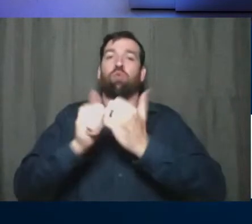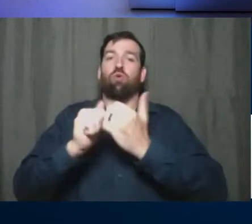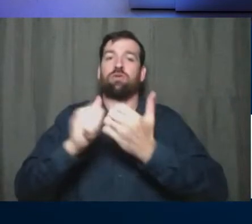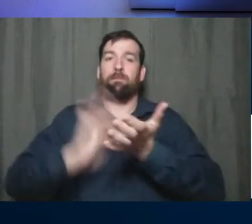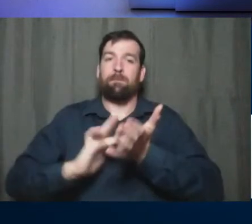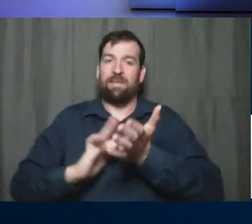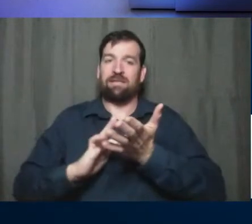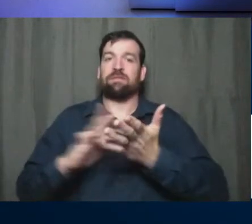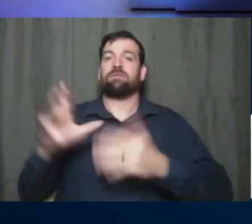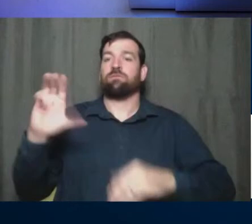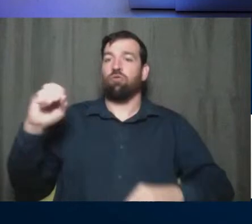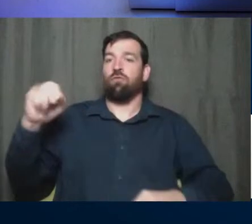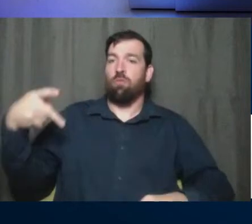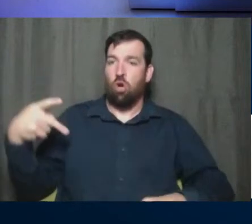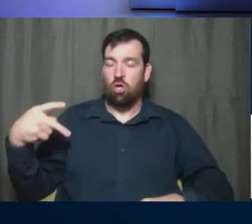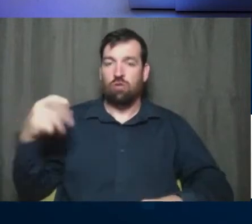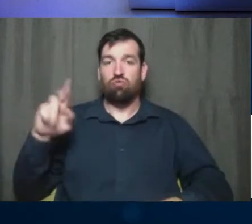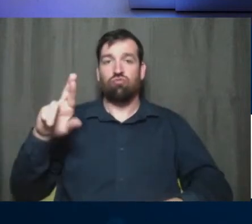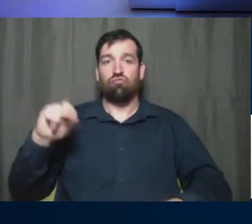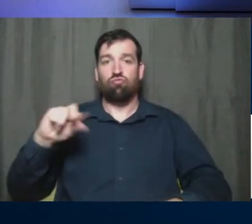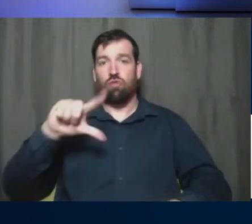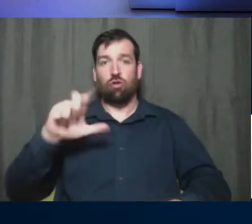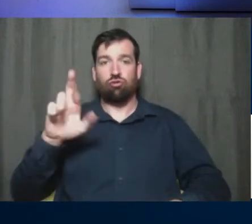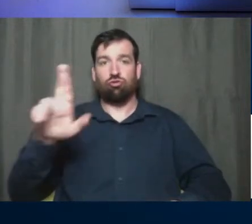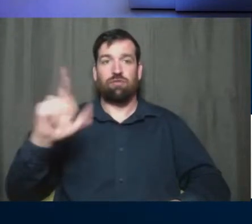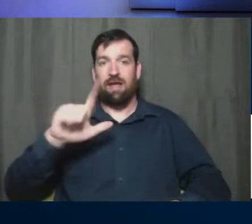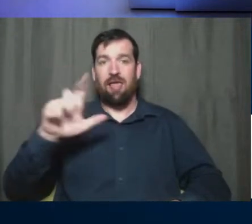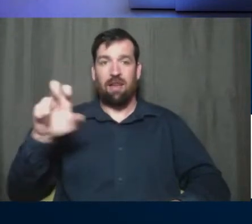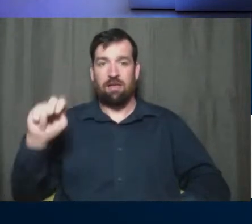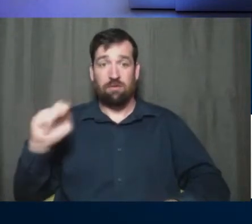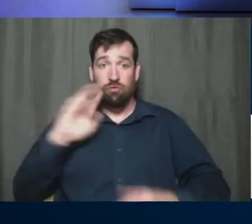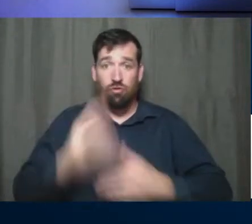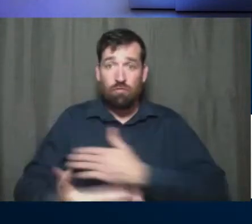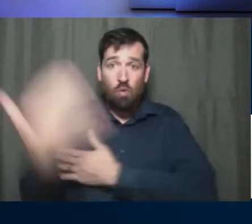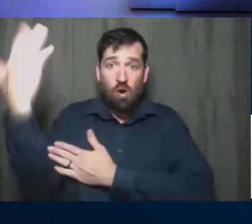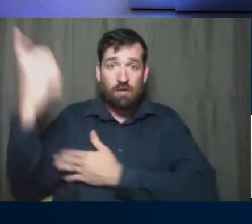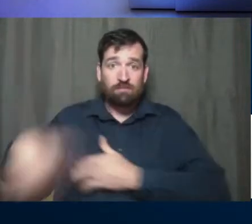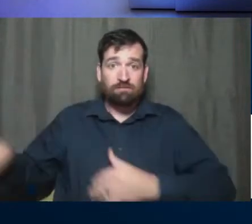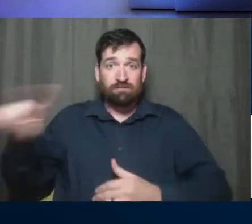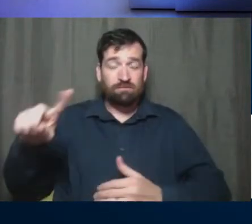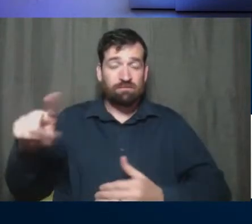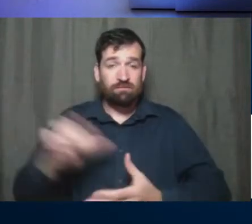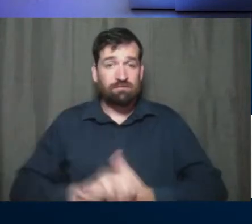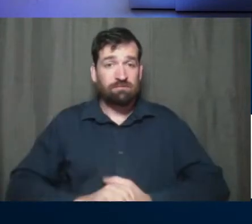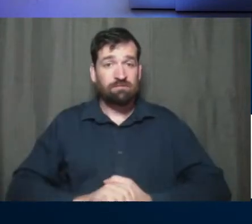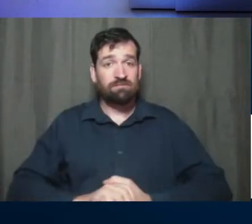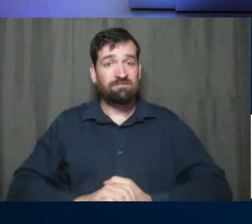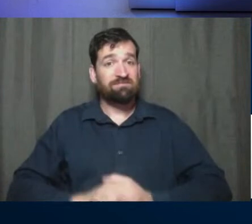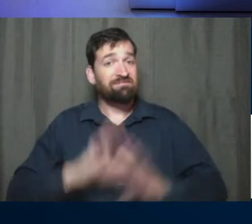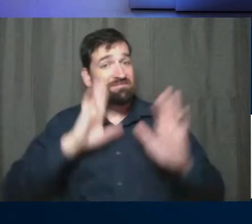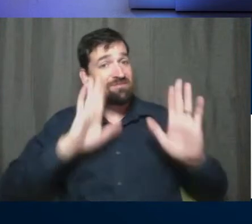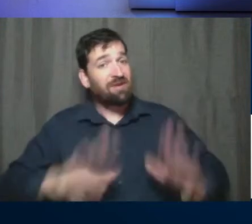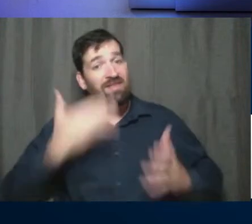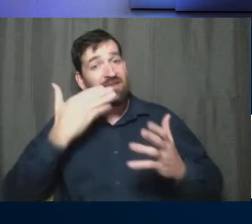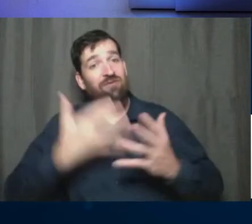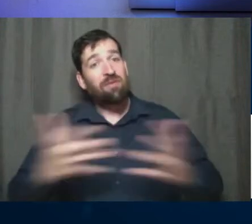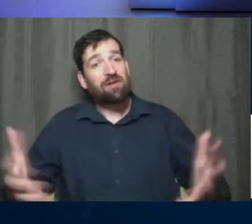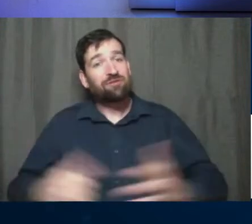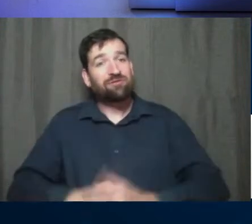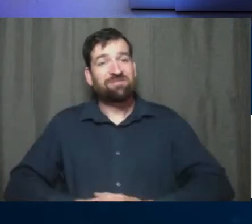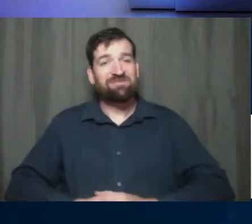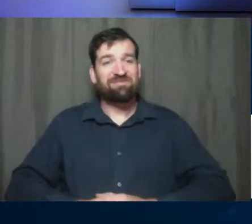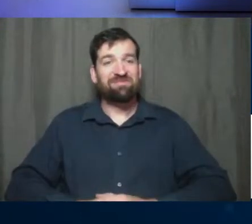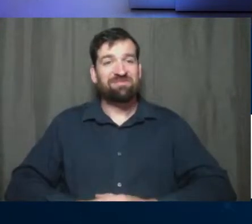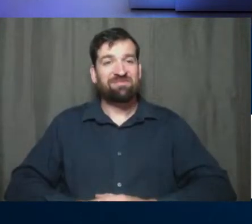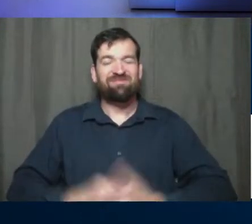Park. Roger Allen is joining us this morning. Good morning, guys. How are you? I'm great. Thank you so much. Doing great. Good to